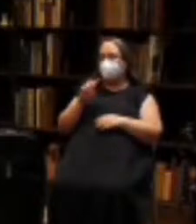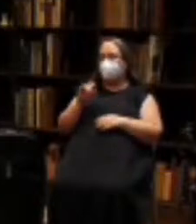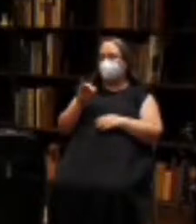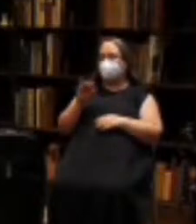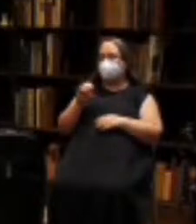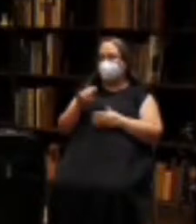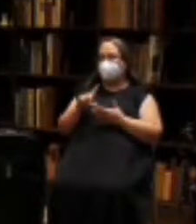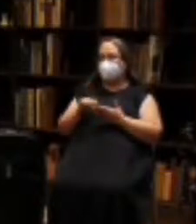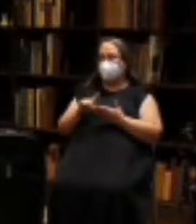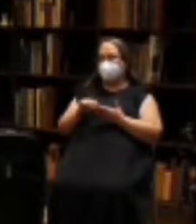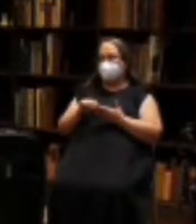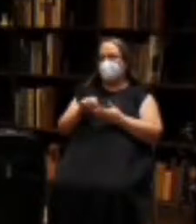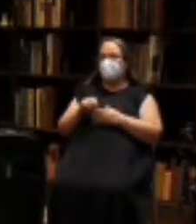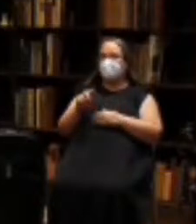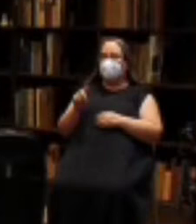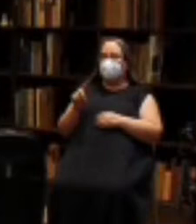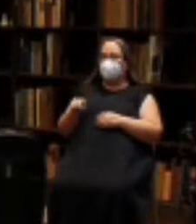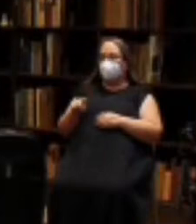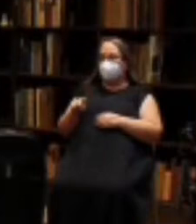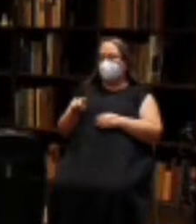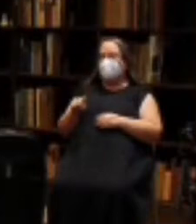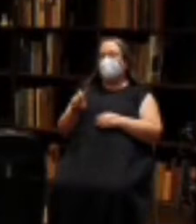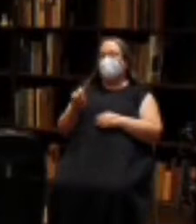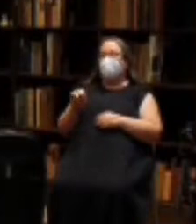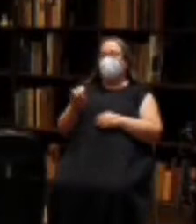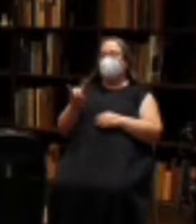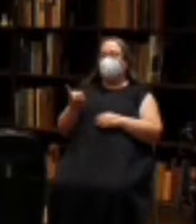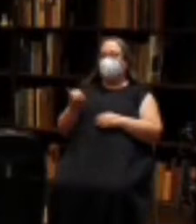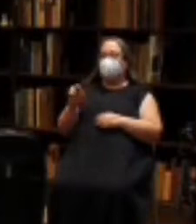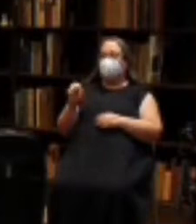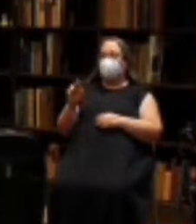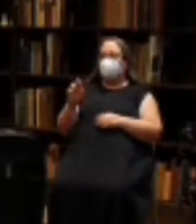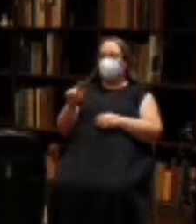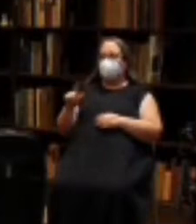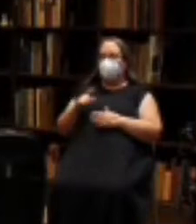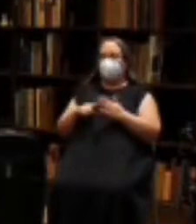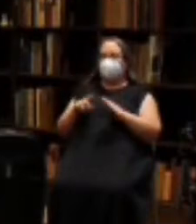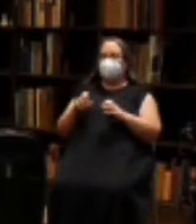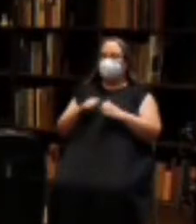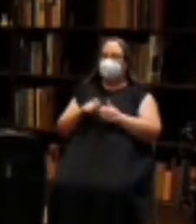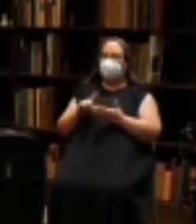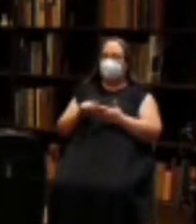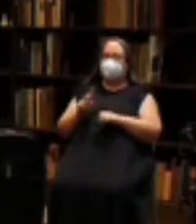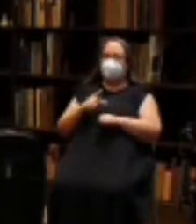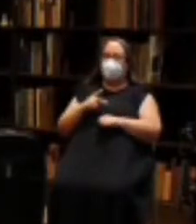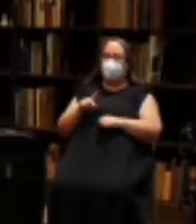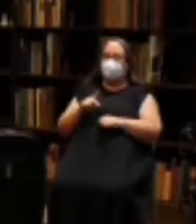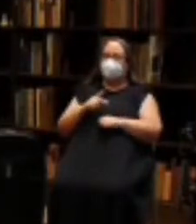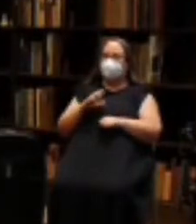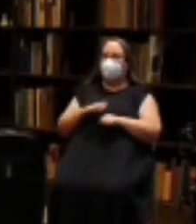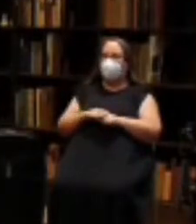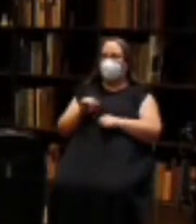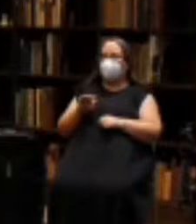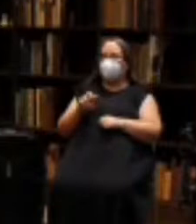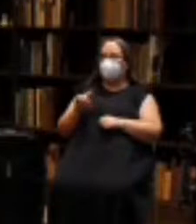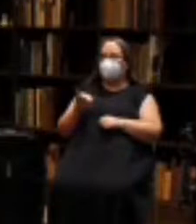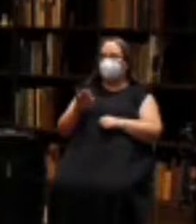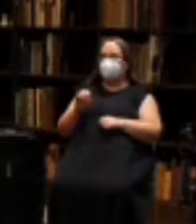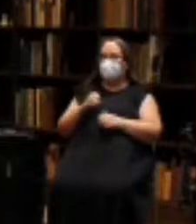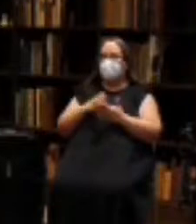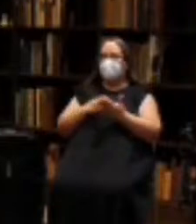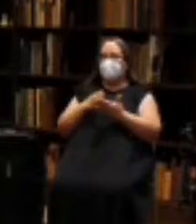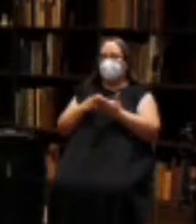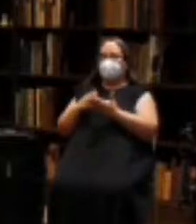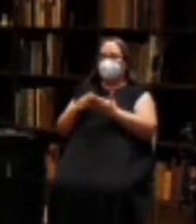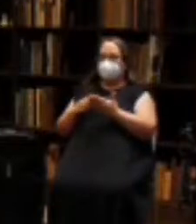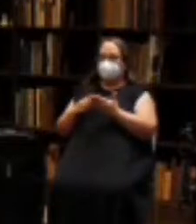Press, which is in Detroit by Dudley Randall. And what he does is he publishes poems on like broadsides, sort of big